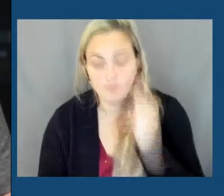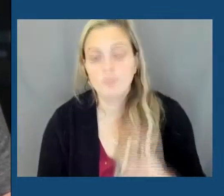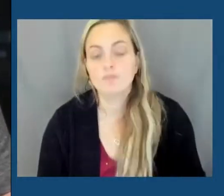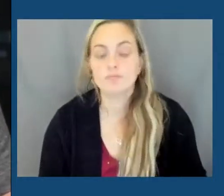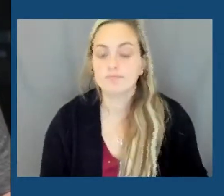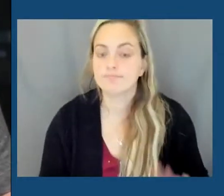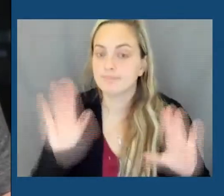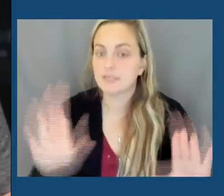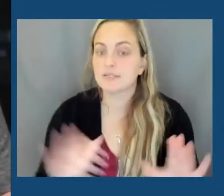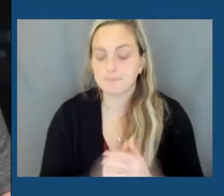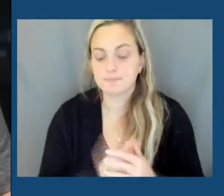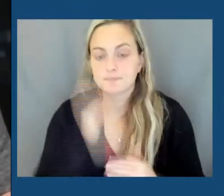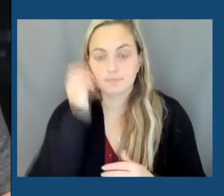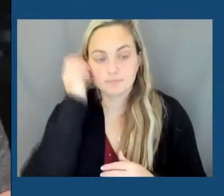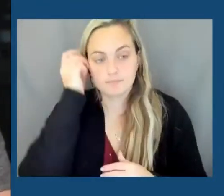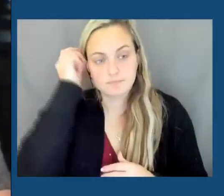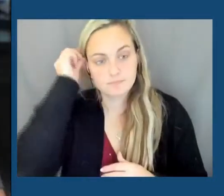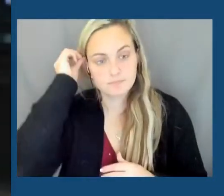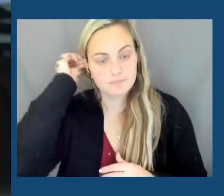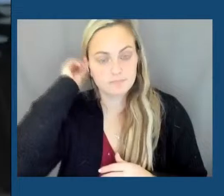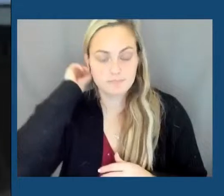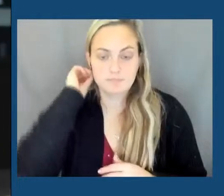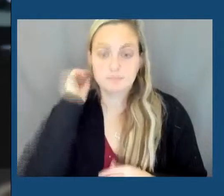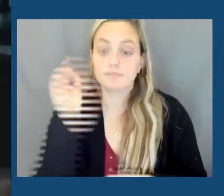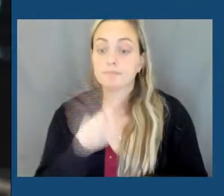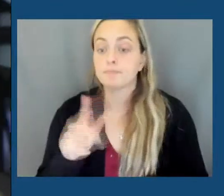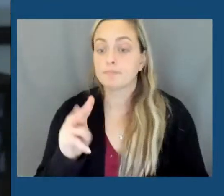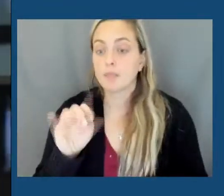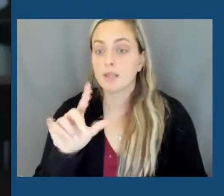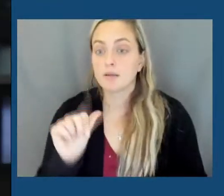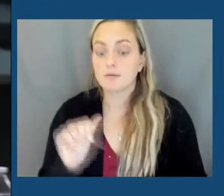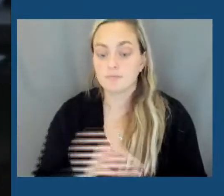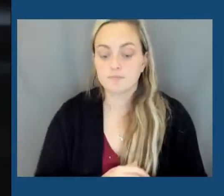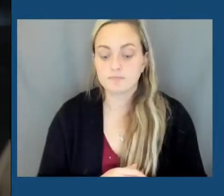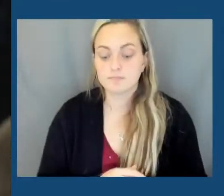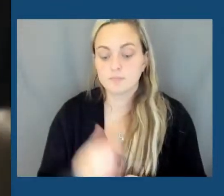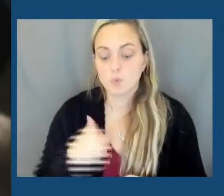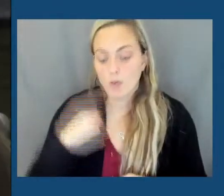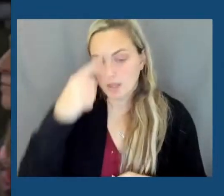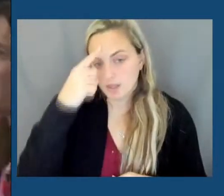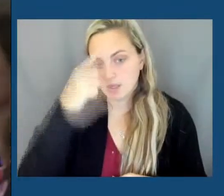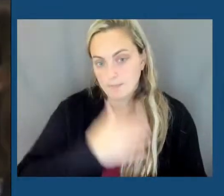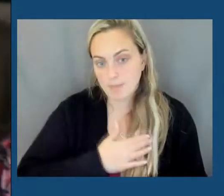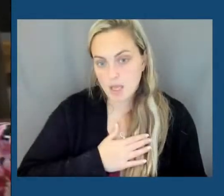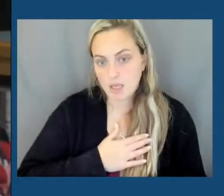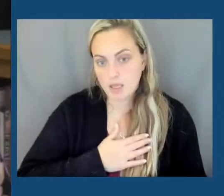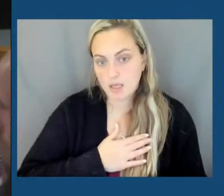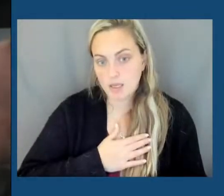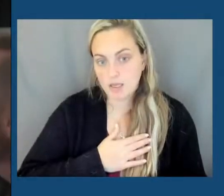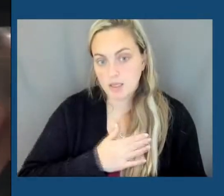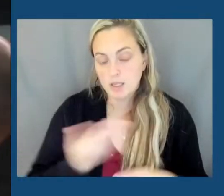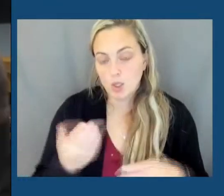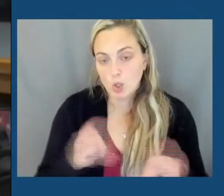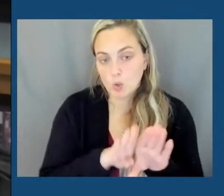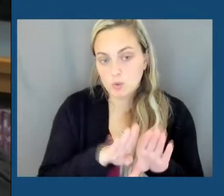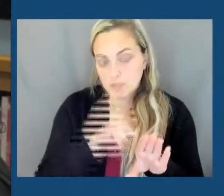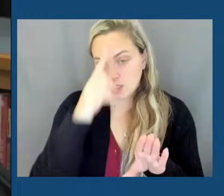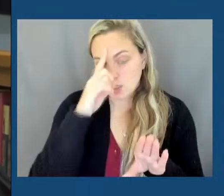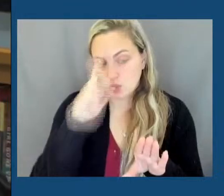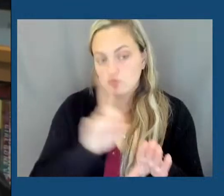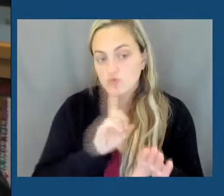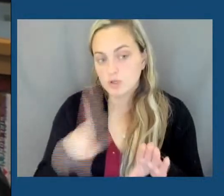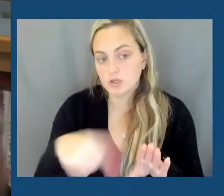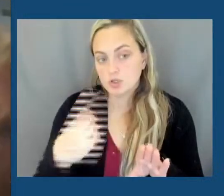Unbelievable. Unbelievable. Melinda. I think my closing thought is really just